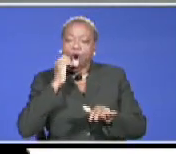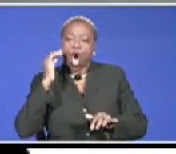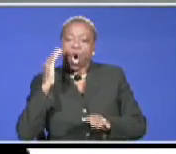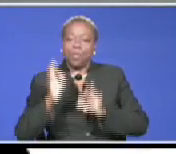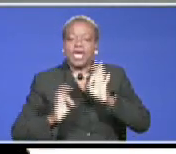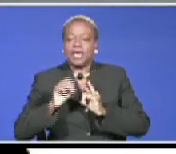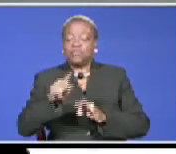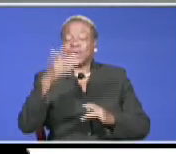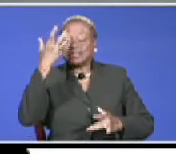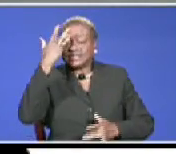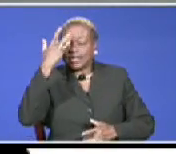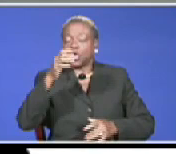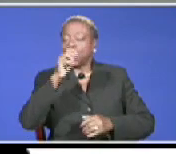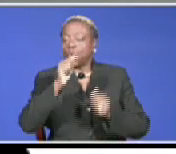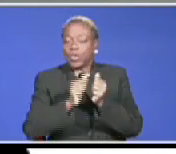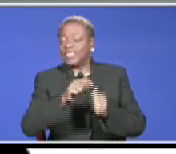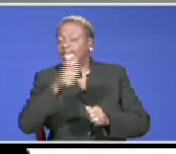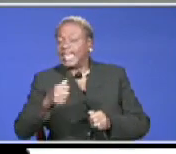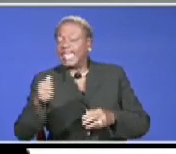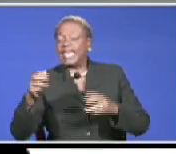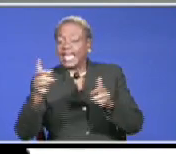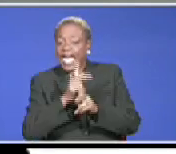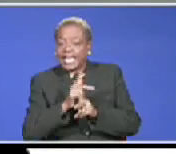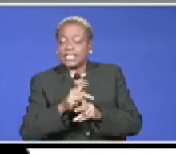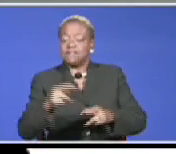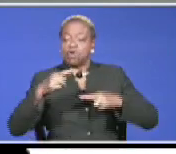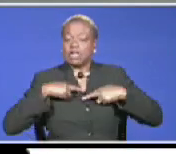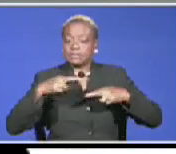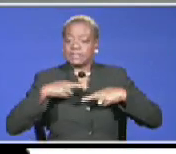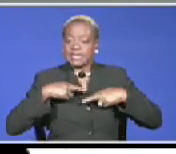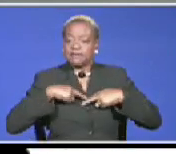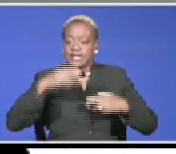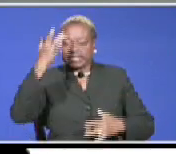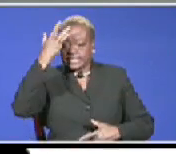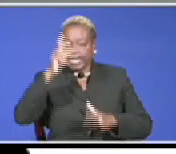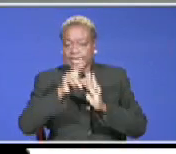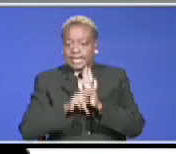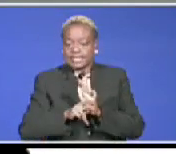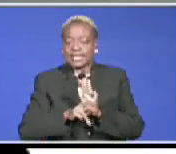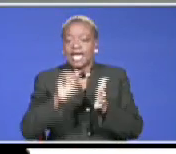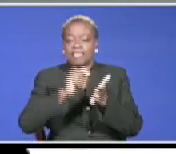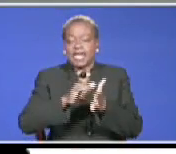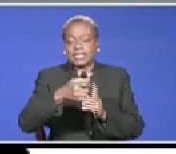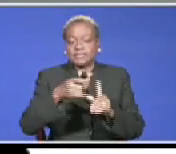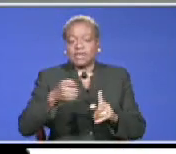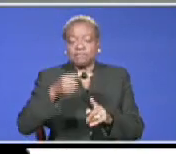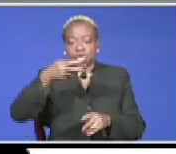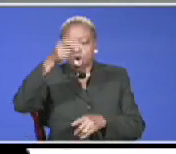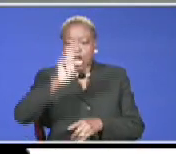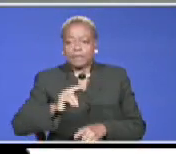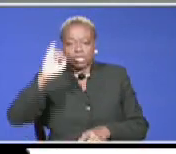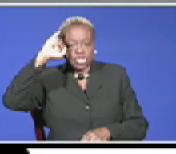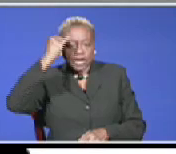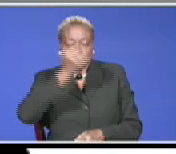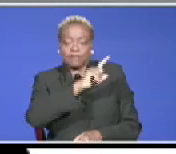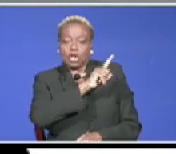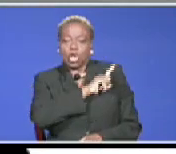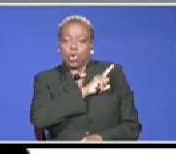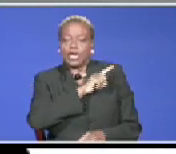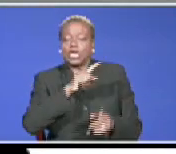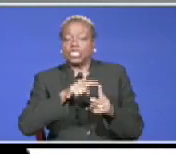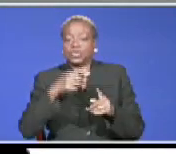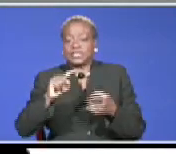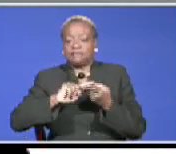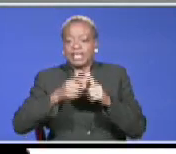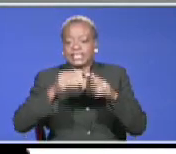sick with any type of respiratory ailment. That's the latest from the Minister of Education, the Honorable Jeffrey Lloyd, to his colleagues in the House